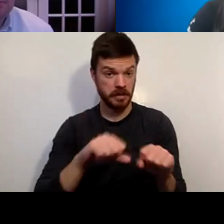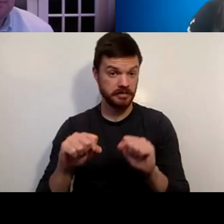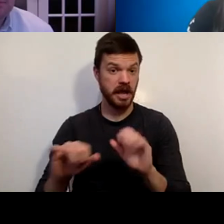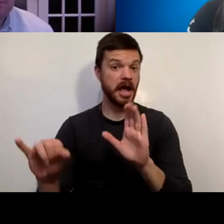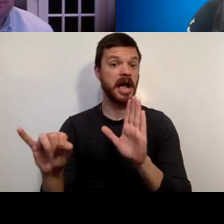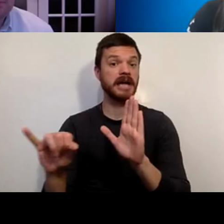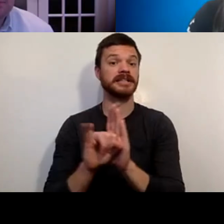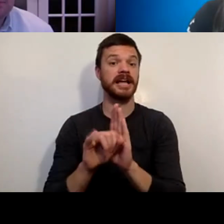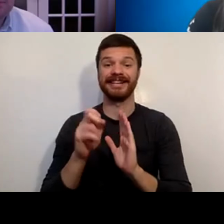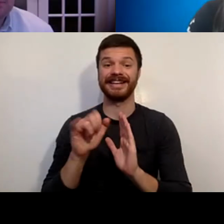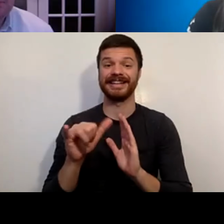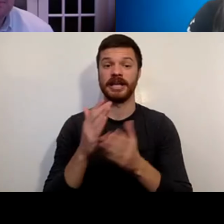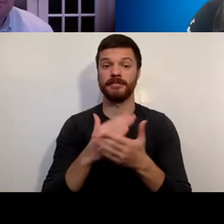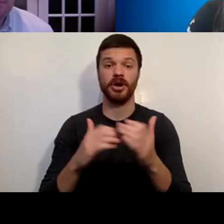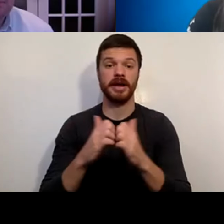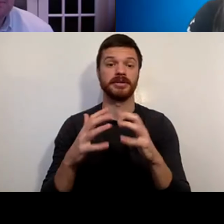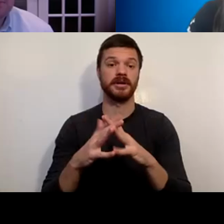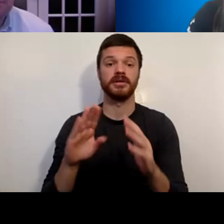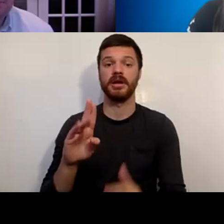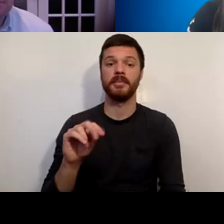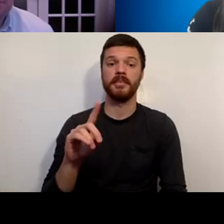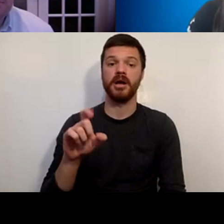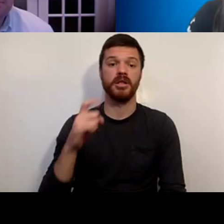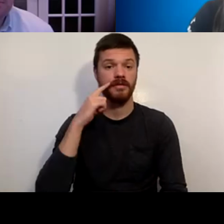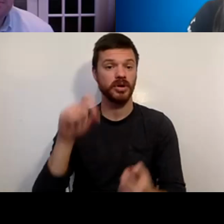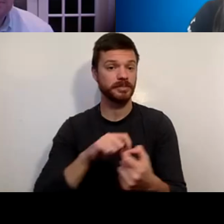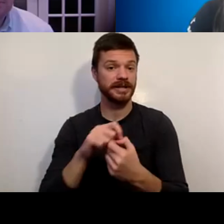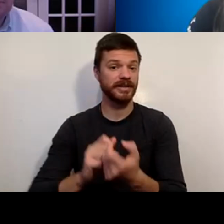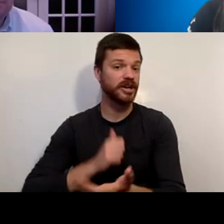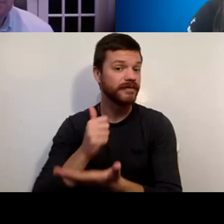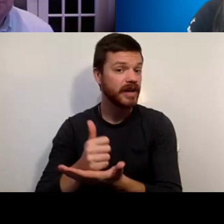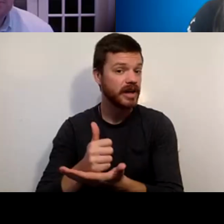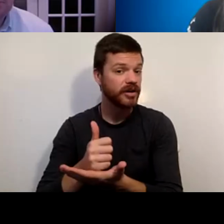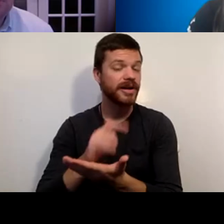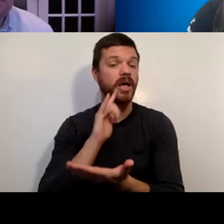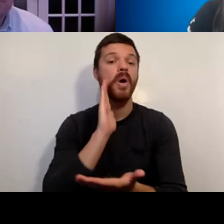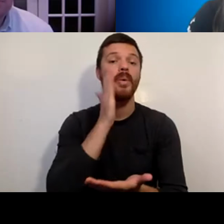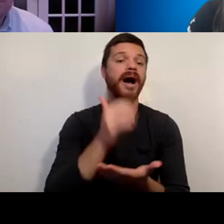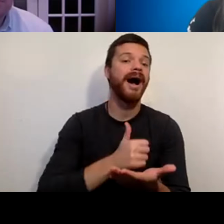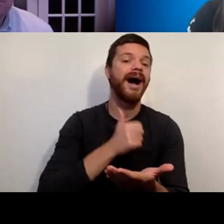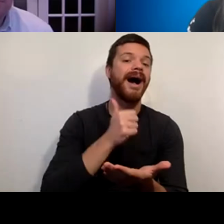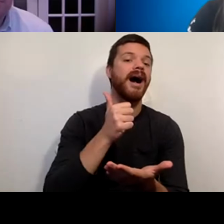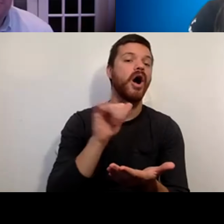of an implementation bundle for a given intervention that would help you with considering tailoring?